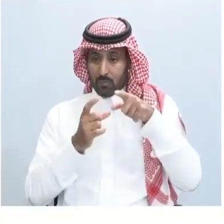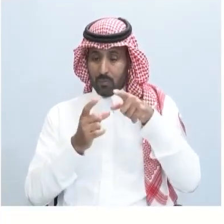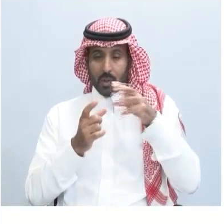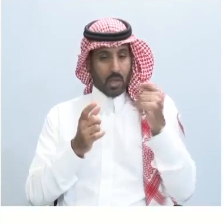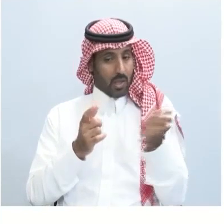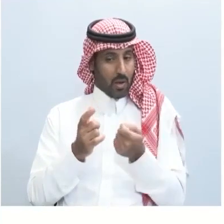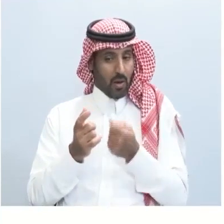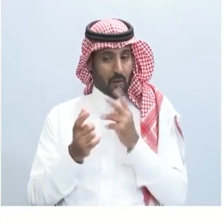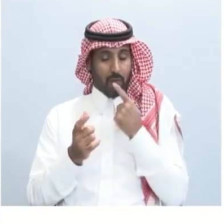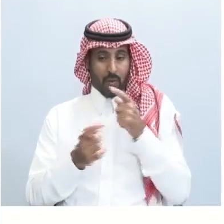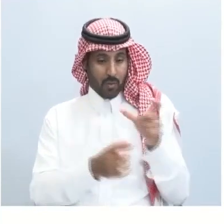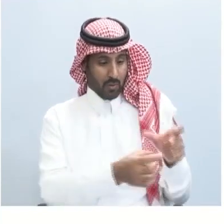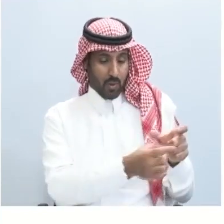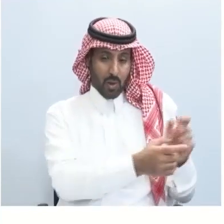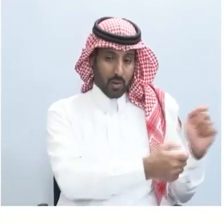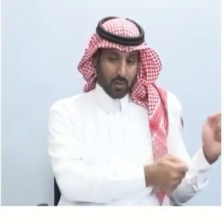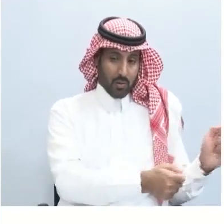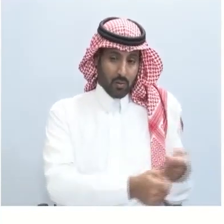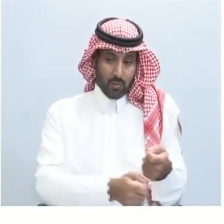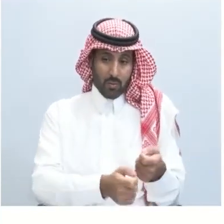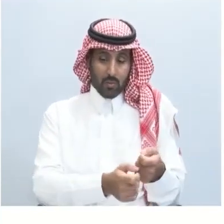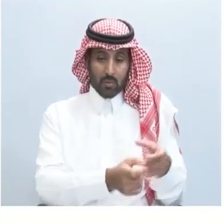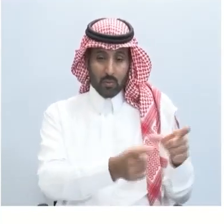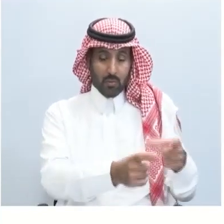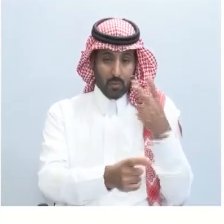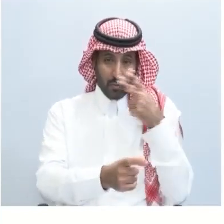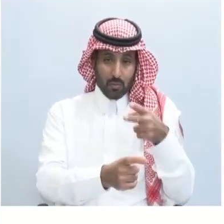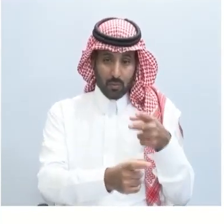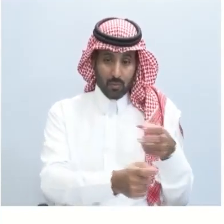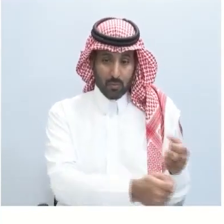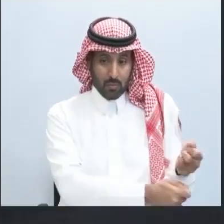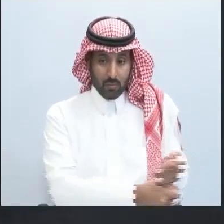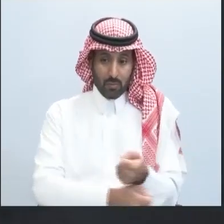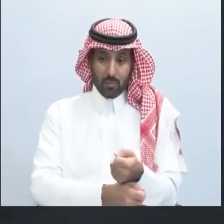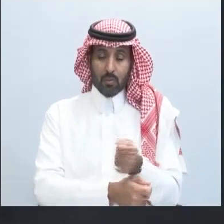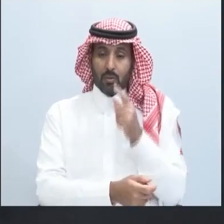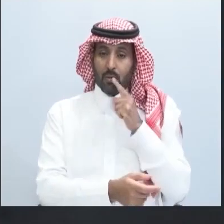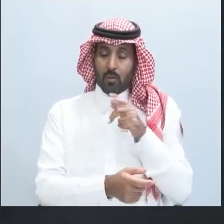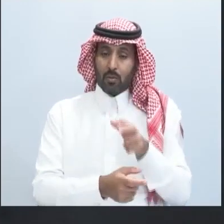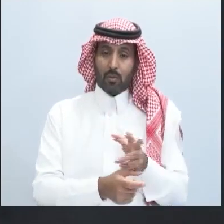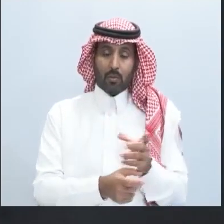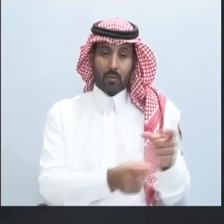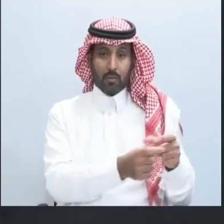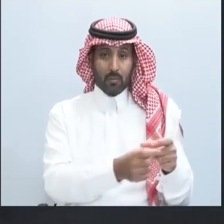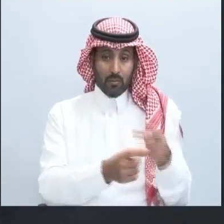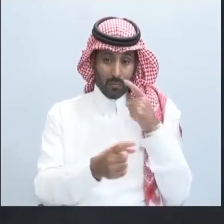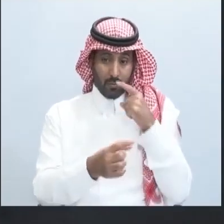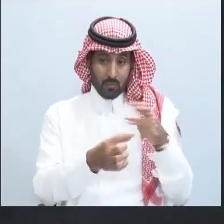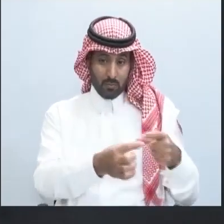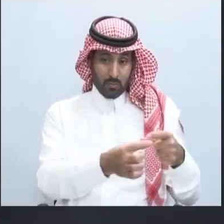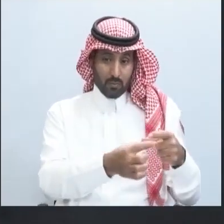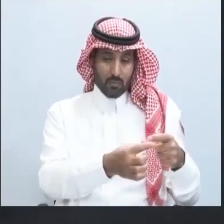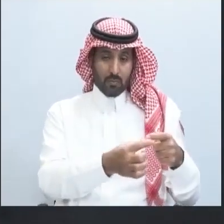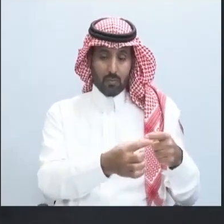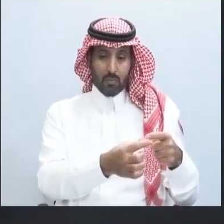do you know how ice hockey is played? Of course, you can see this picture. I think you know the sport here. Yes,